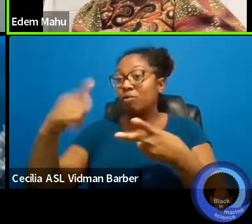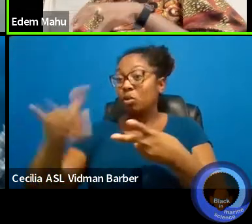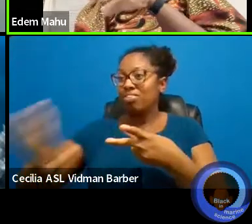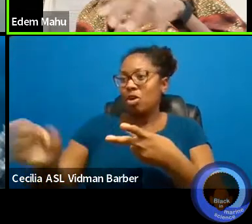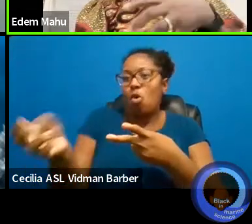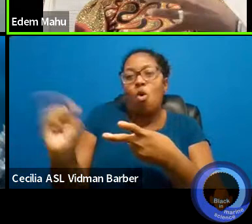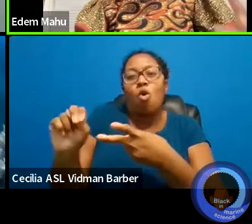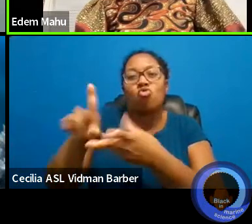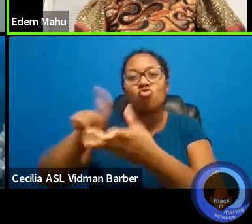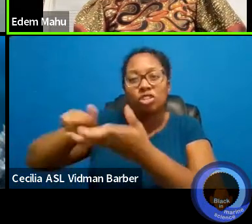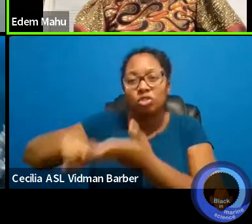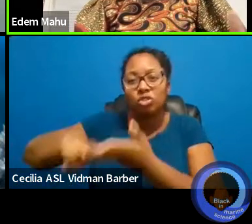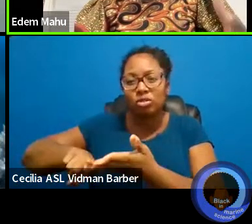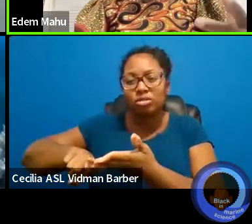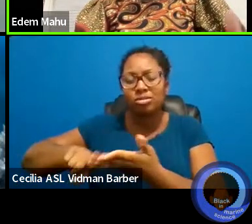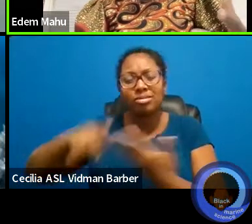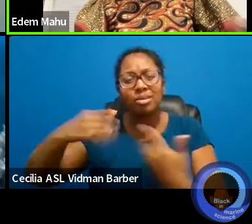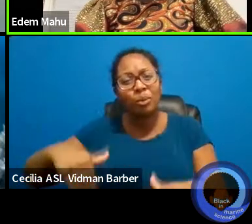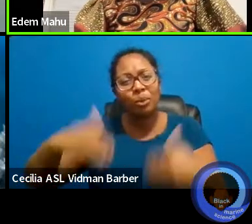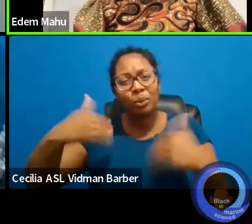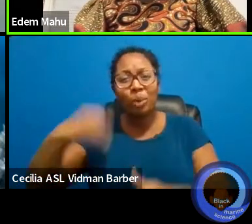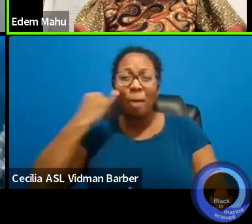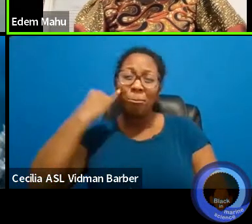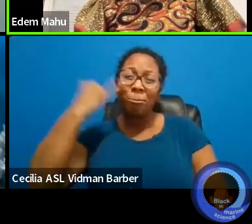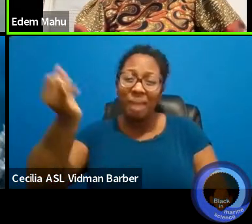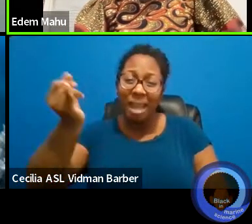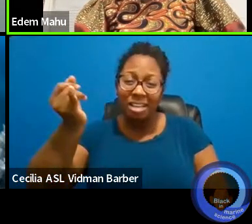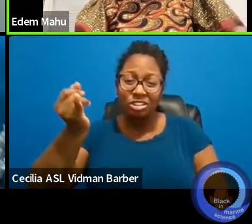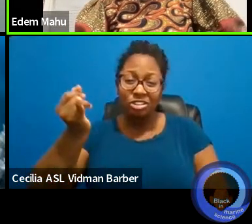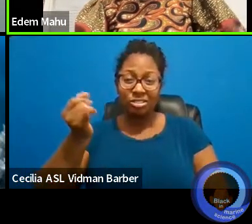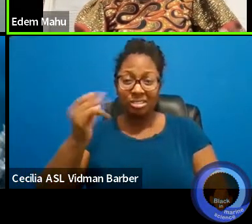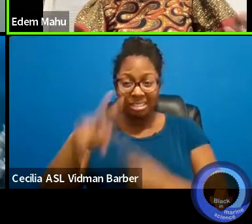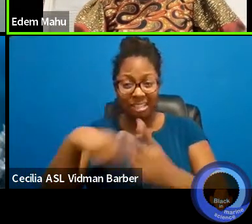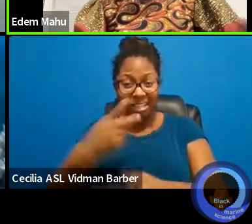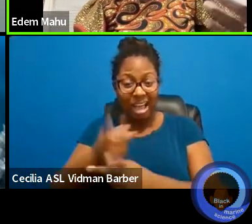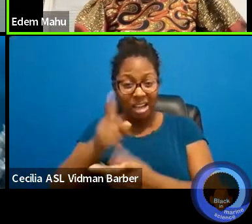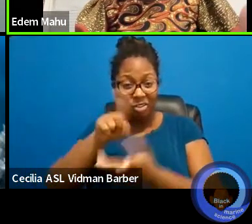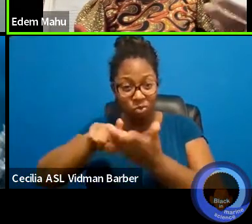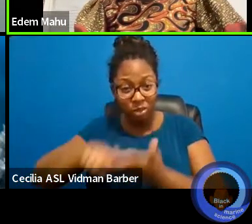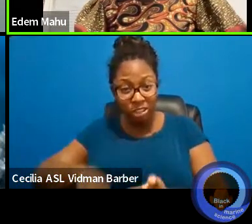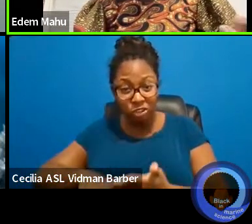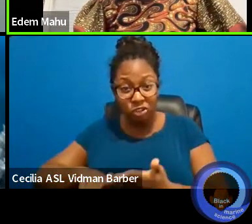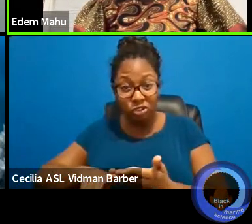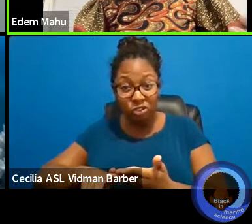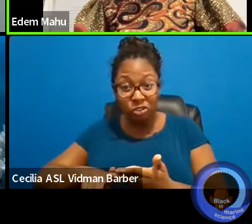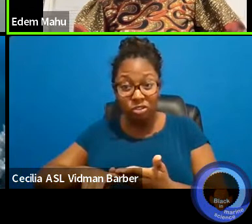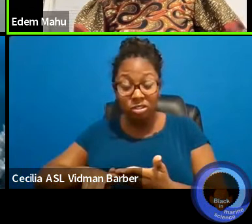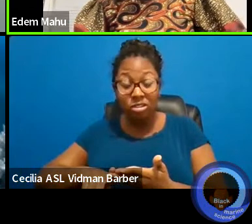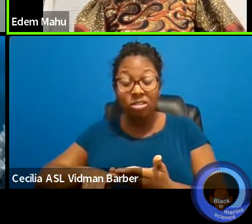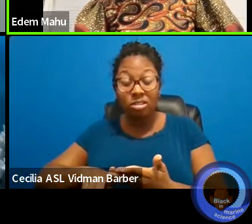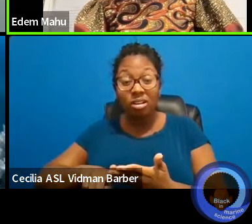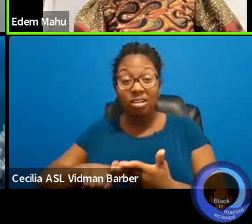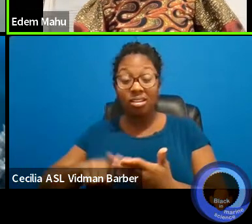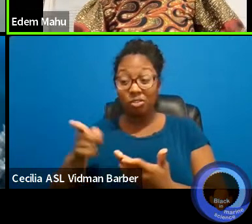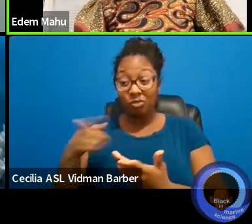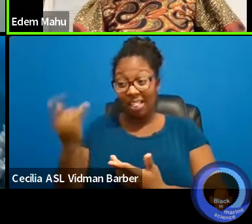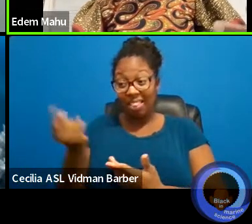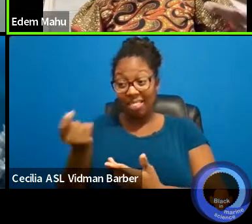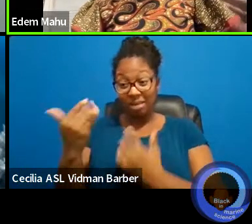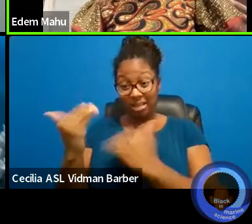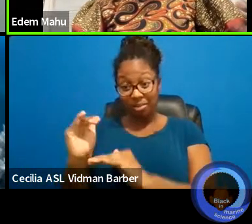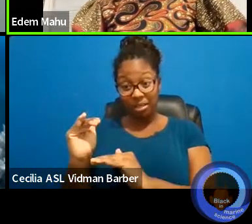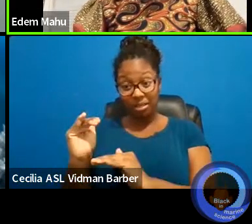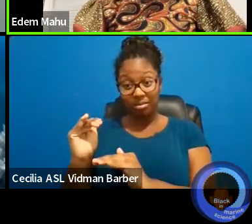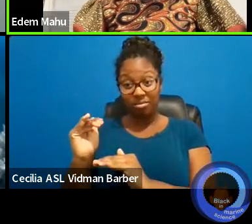research. So you can imagine the quality of research that you'll be able to do if you have to fund your own research.